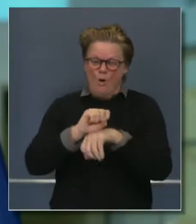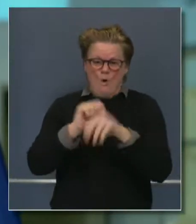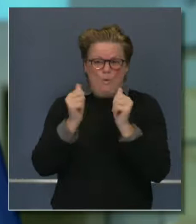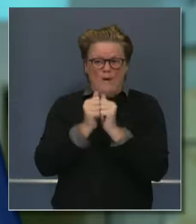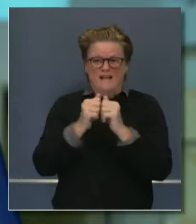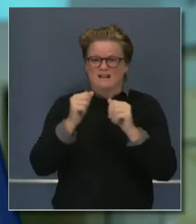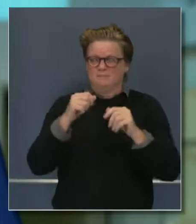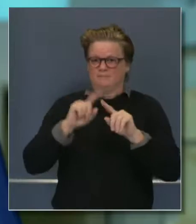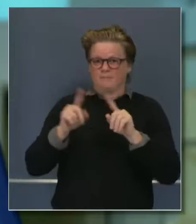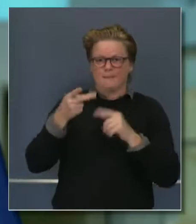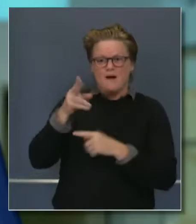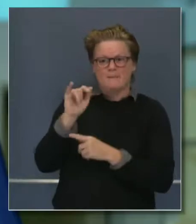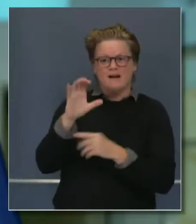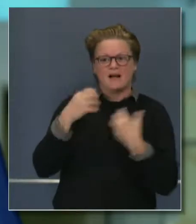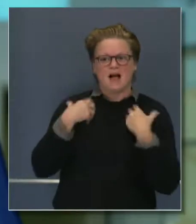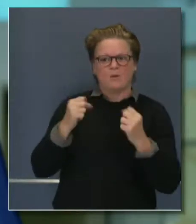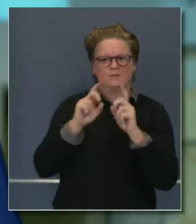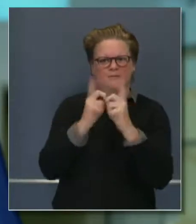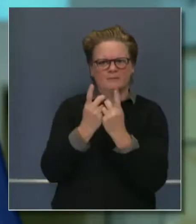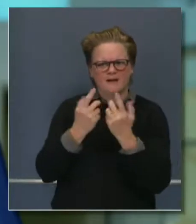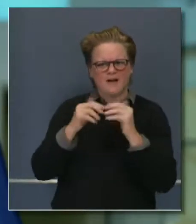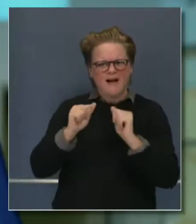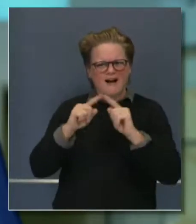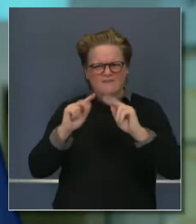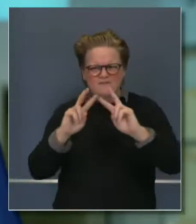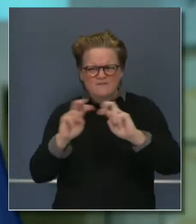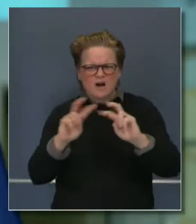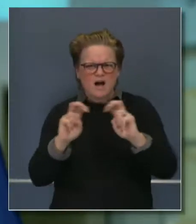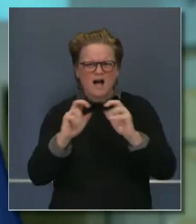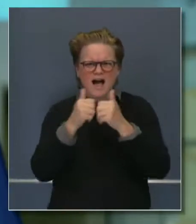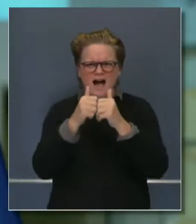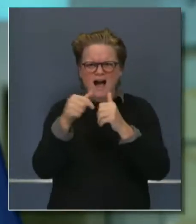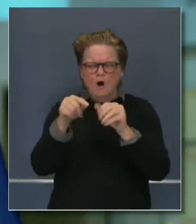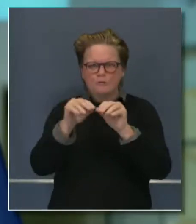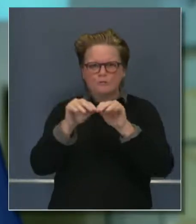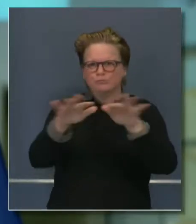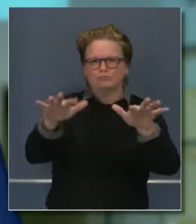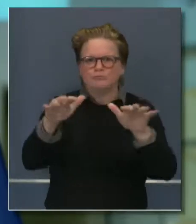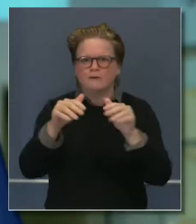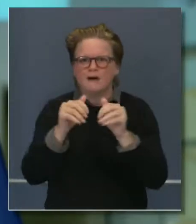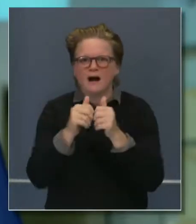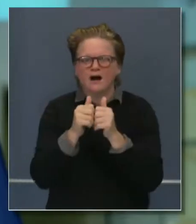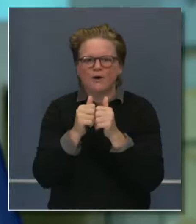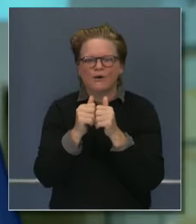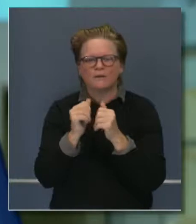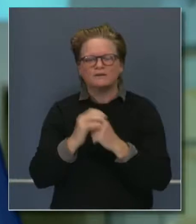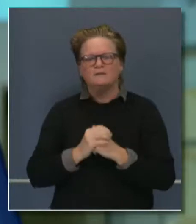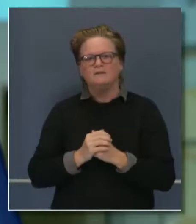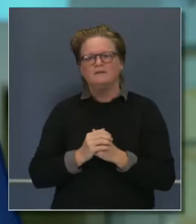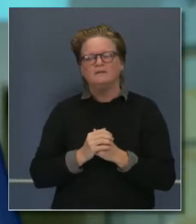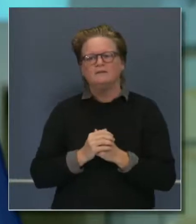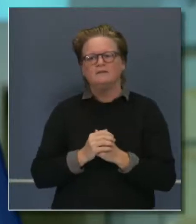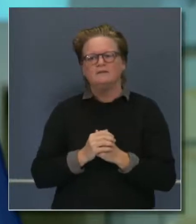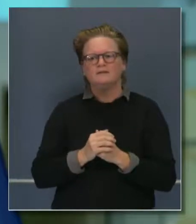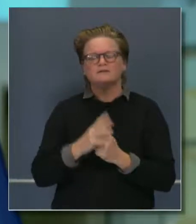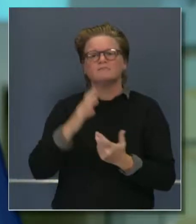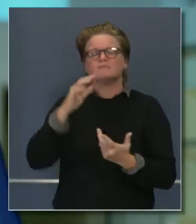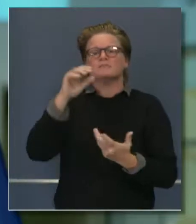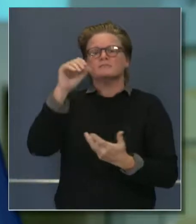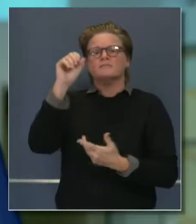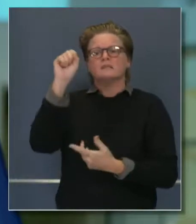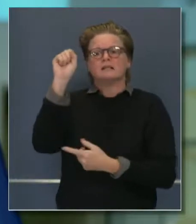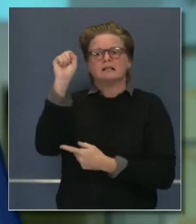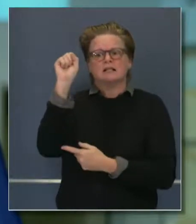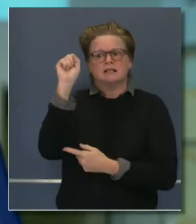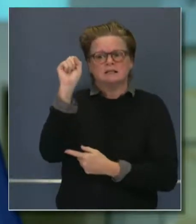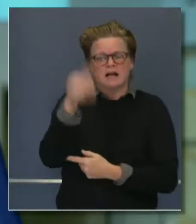and partners on this. And the one thing I'll note is that as we've looked at these increased cases across various